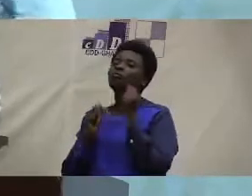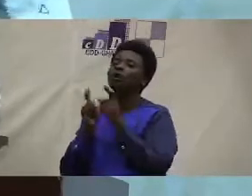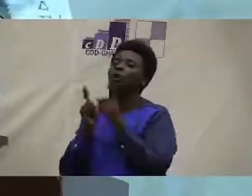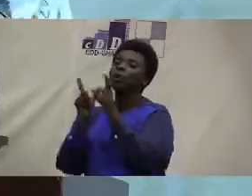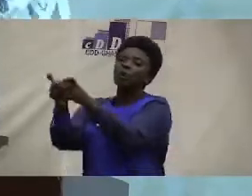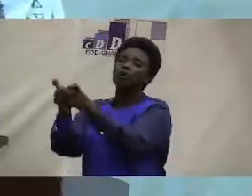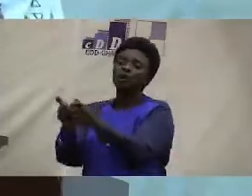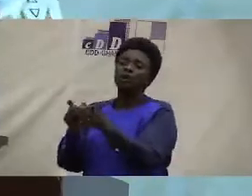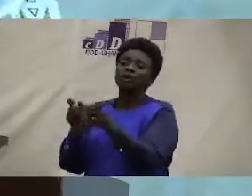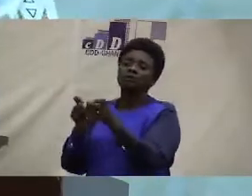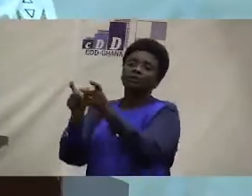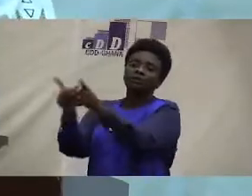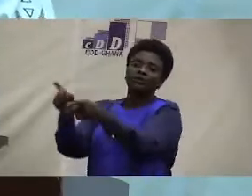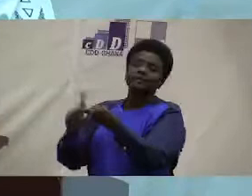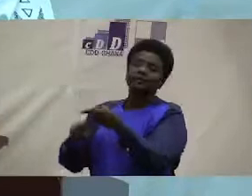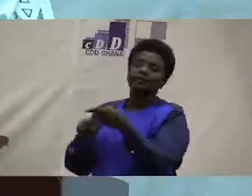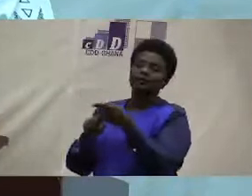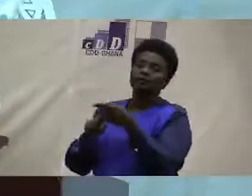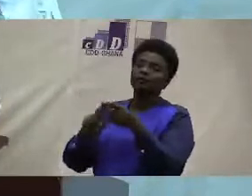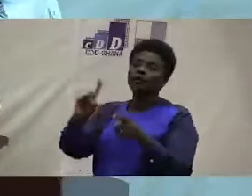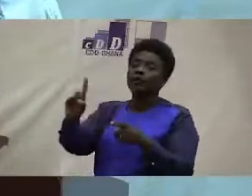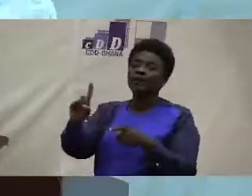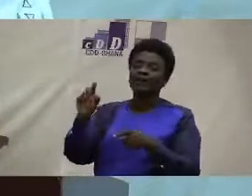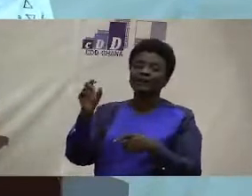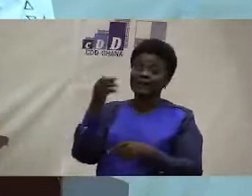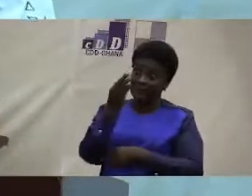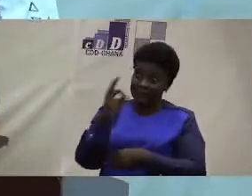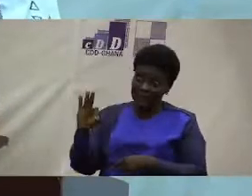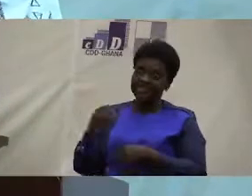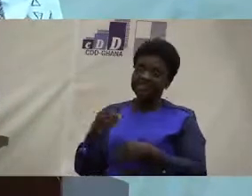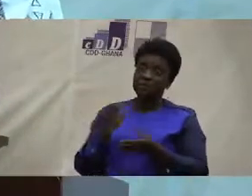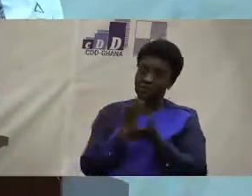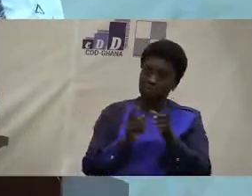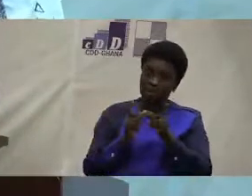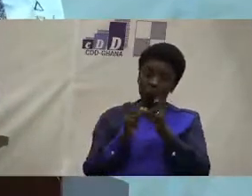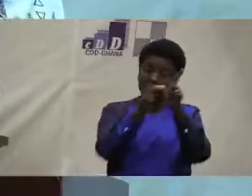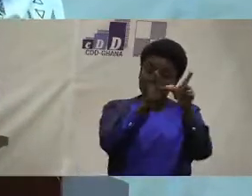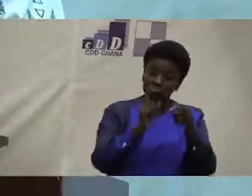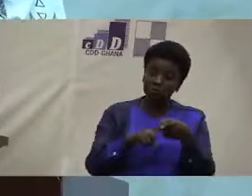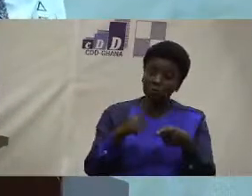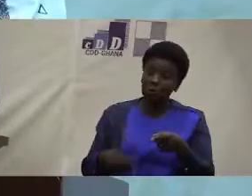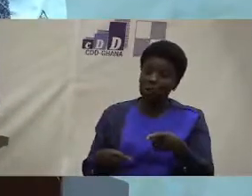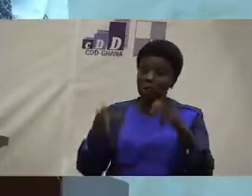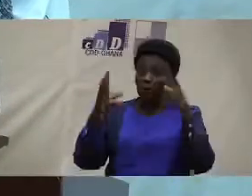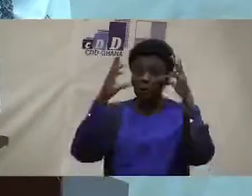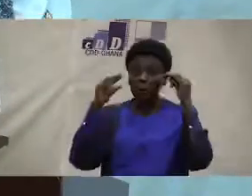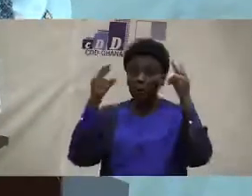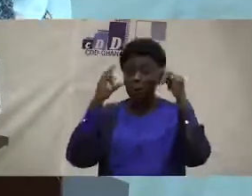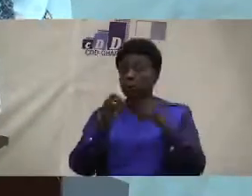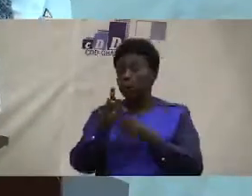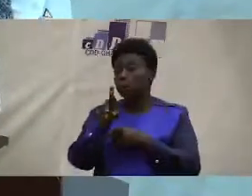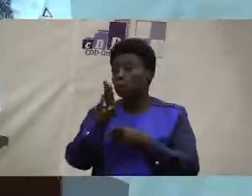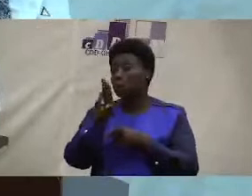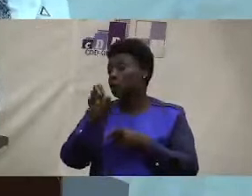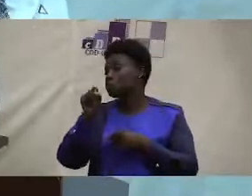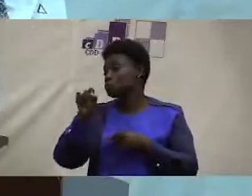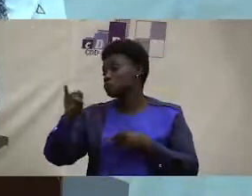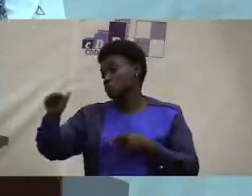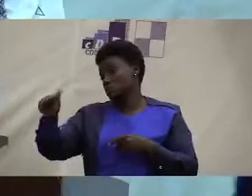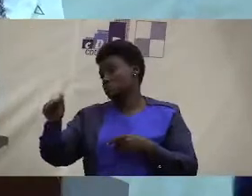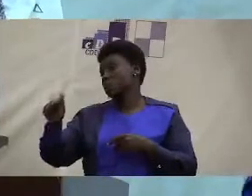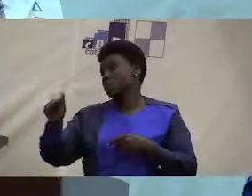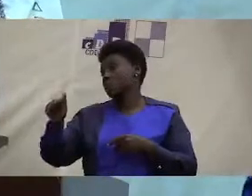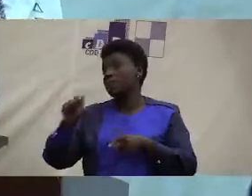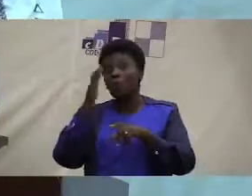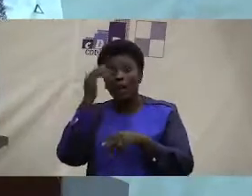have to go back to Russia, and so on and so forth. In other words, so because we have failed to